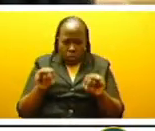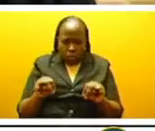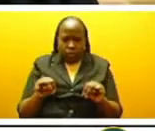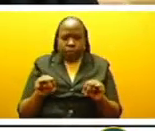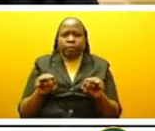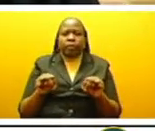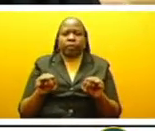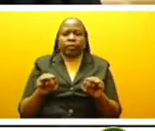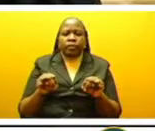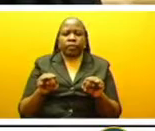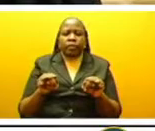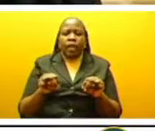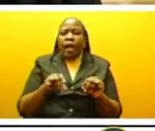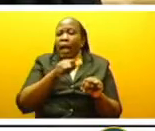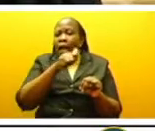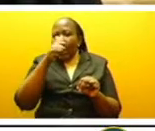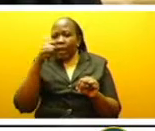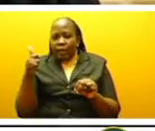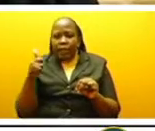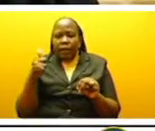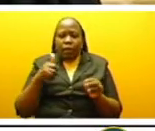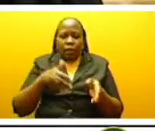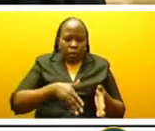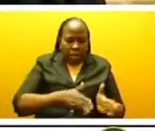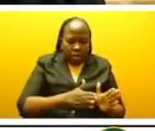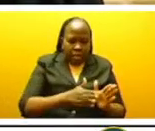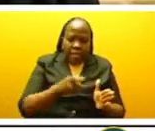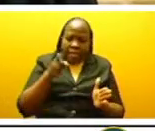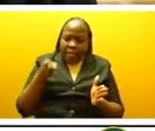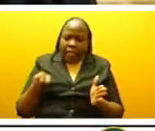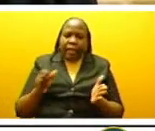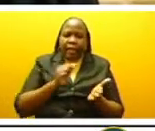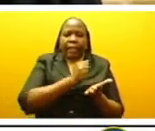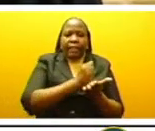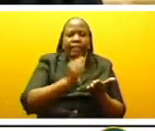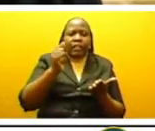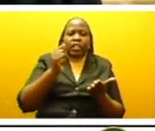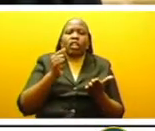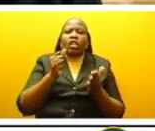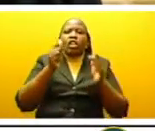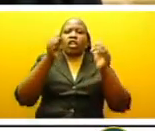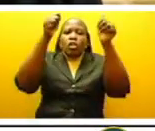In other words, the gazette notice is purposely